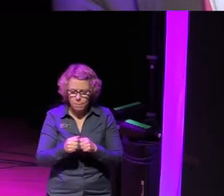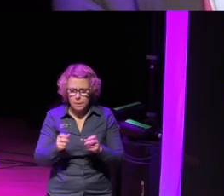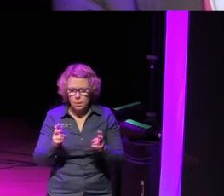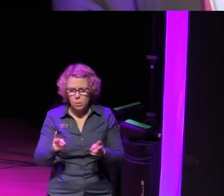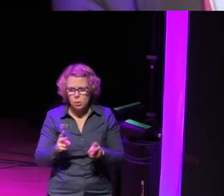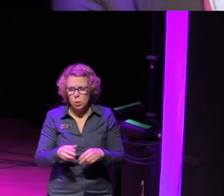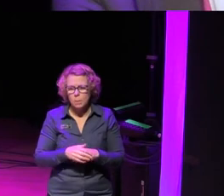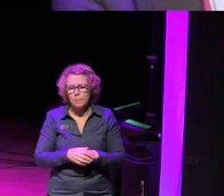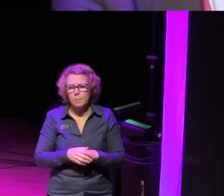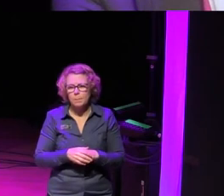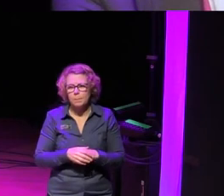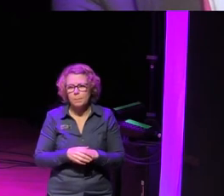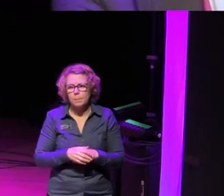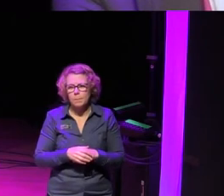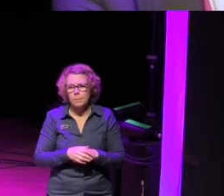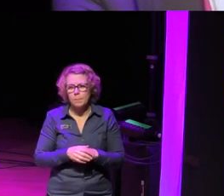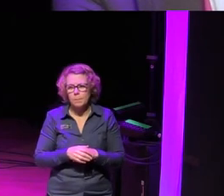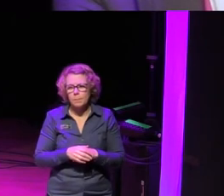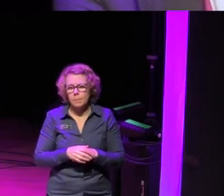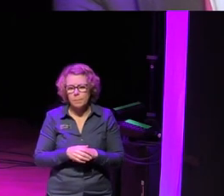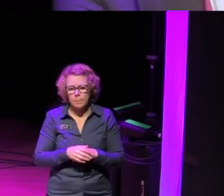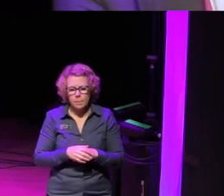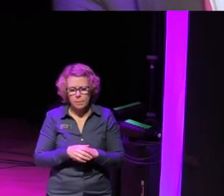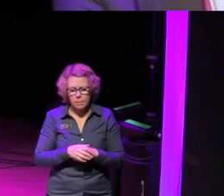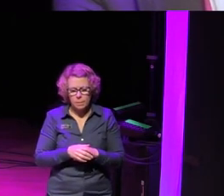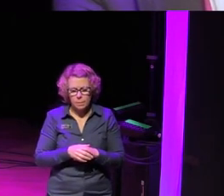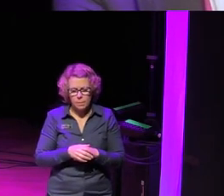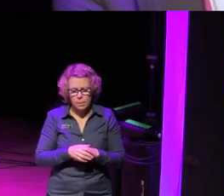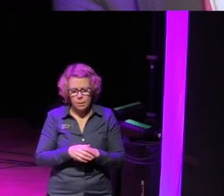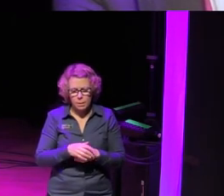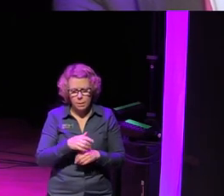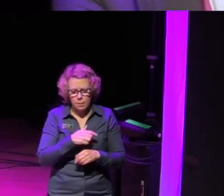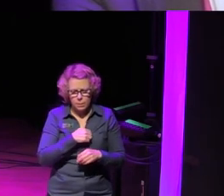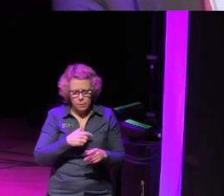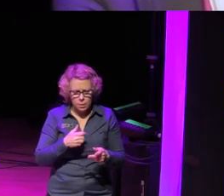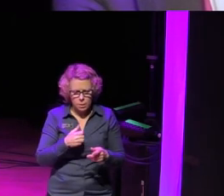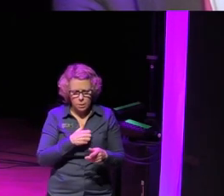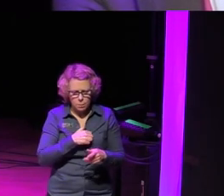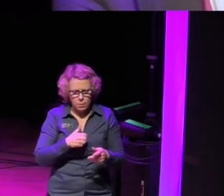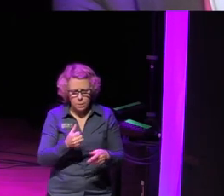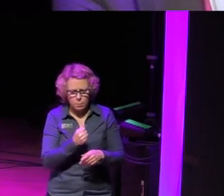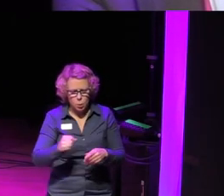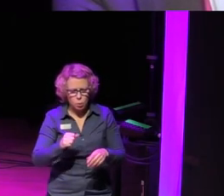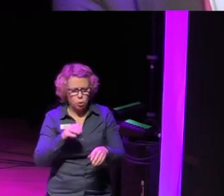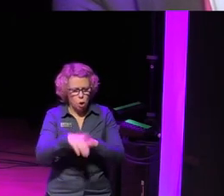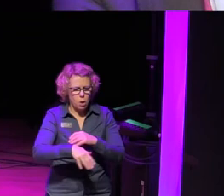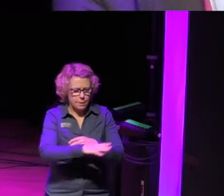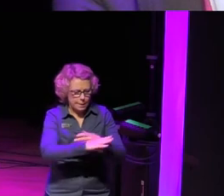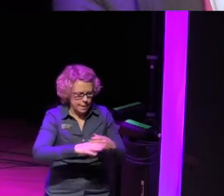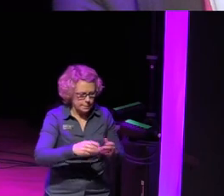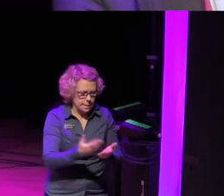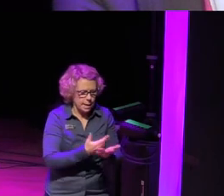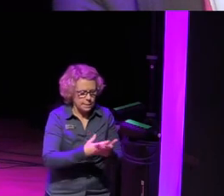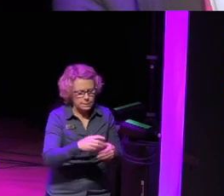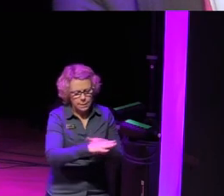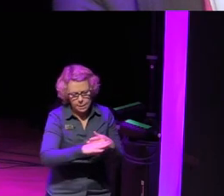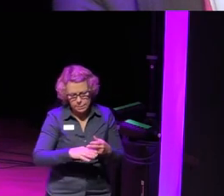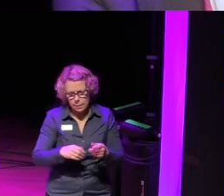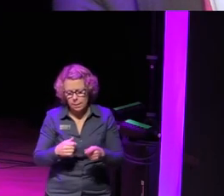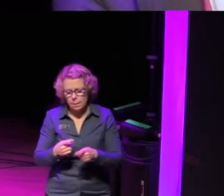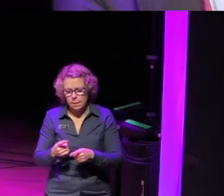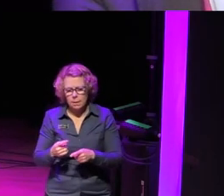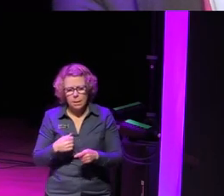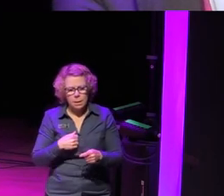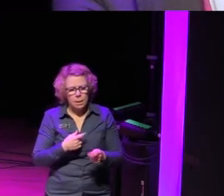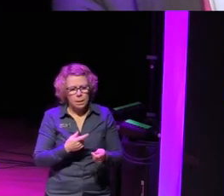also deal with transnational crime. I asked colleagues here if they knew about a scandal that is brewing involving